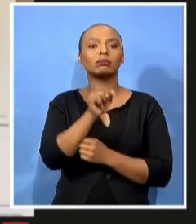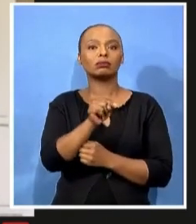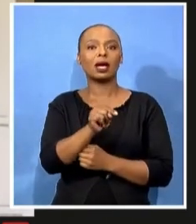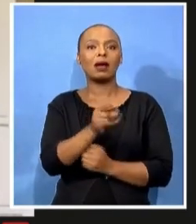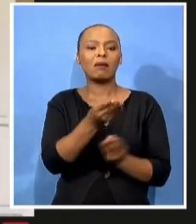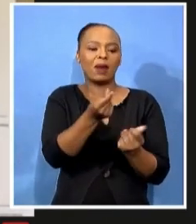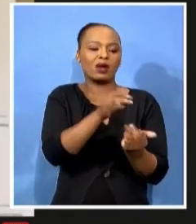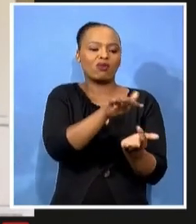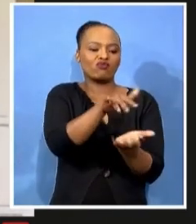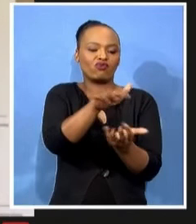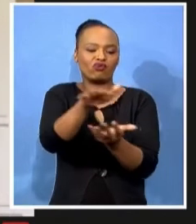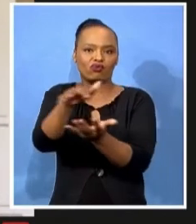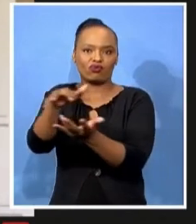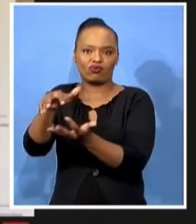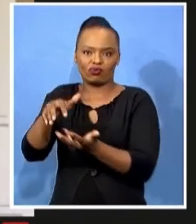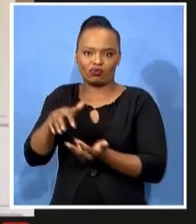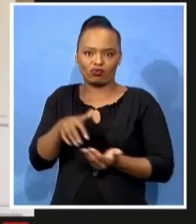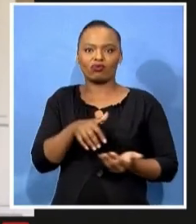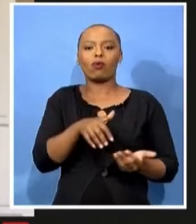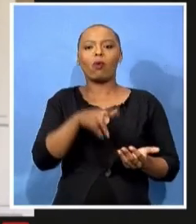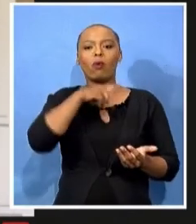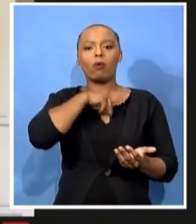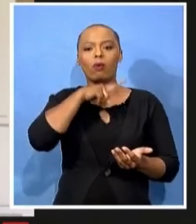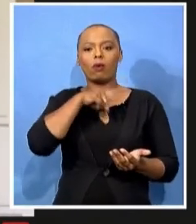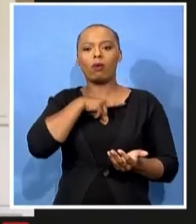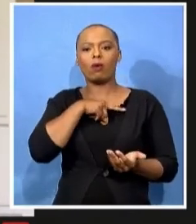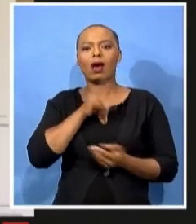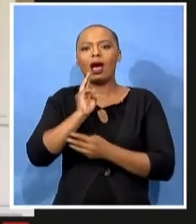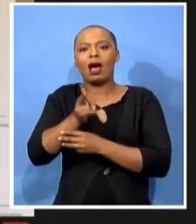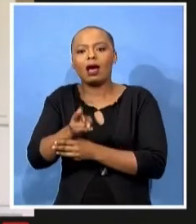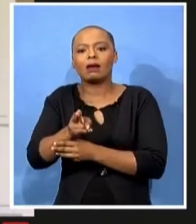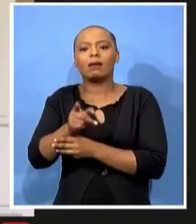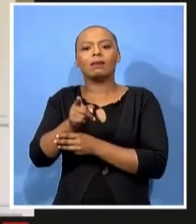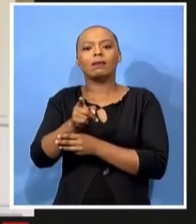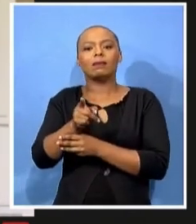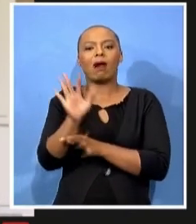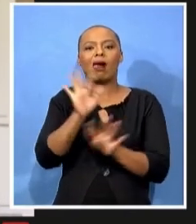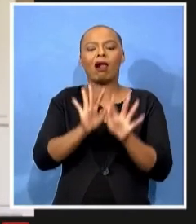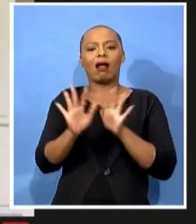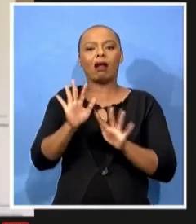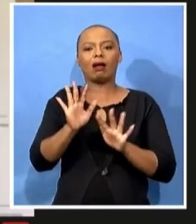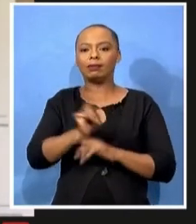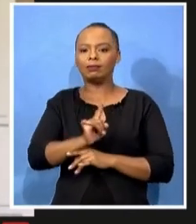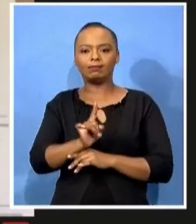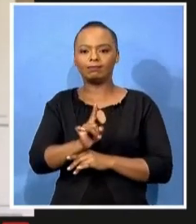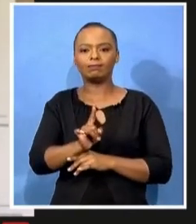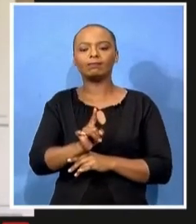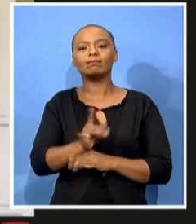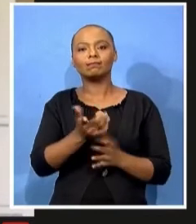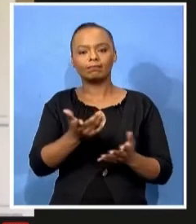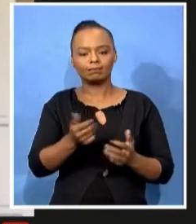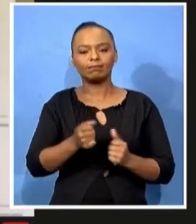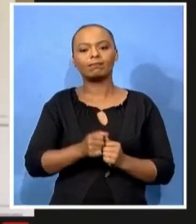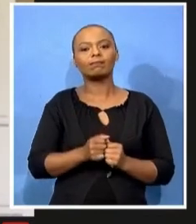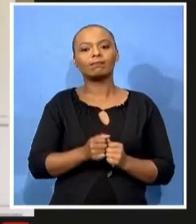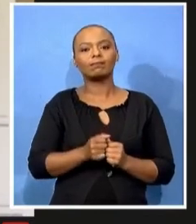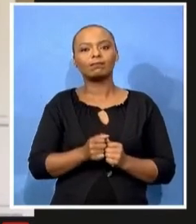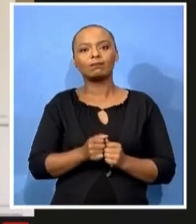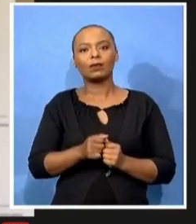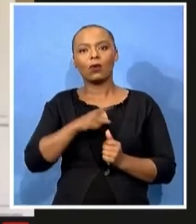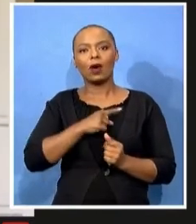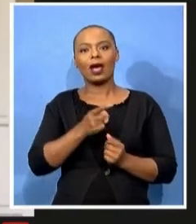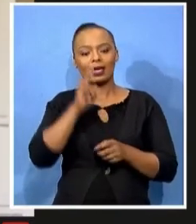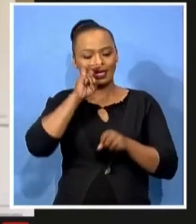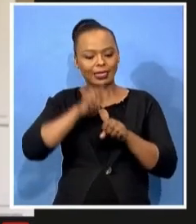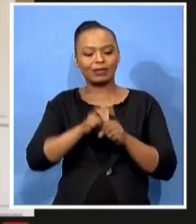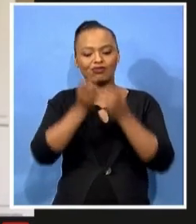to immediately tamper with the budget framework that had been tabled. And so we needed